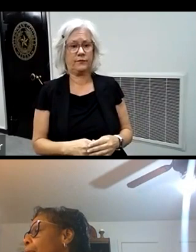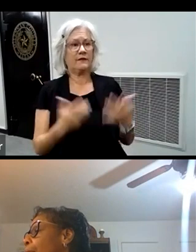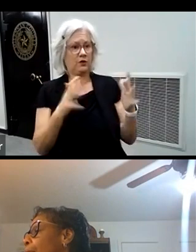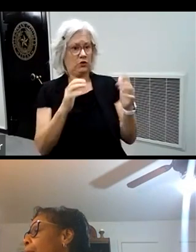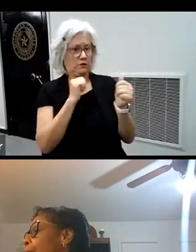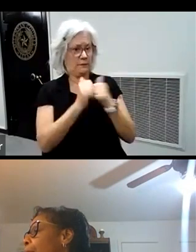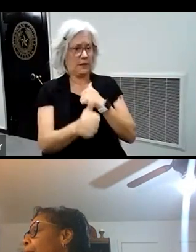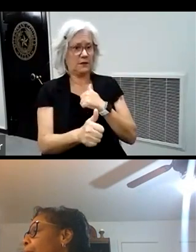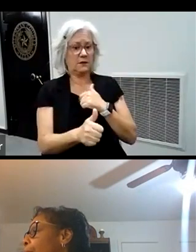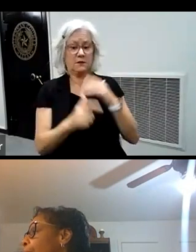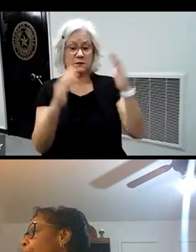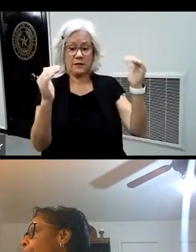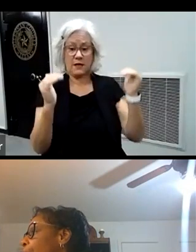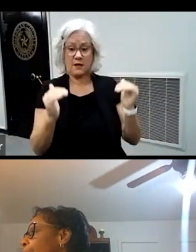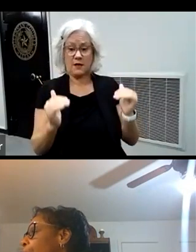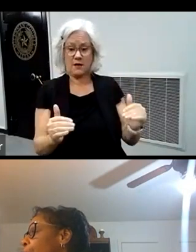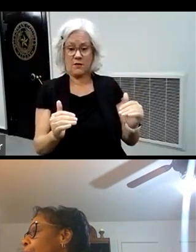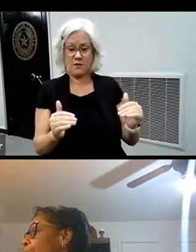Pass.